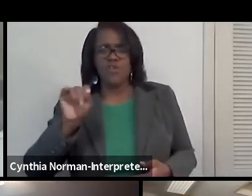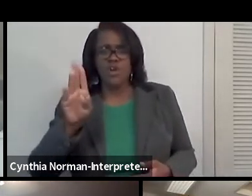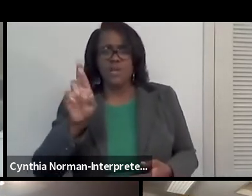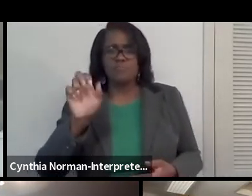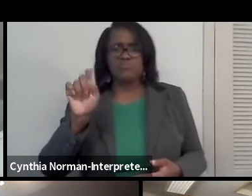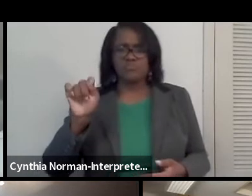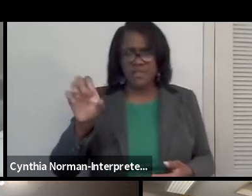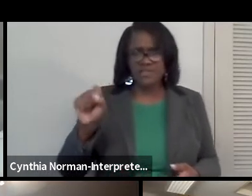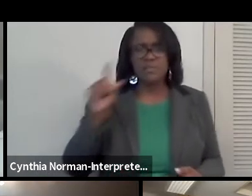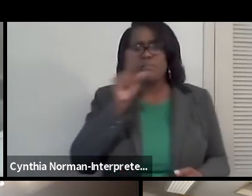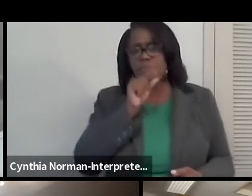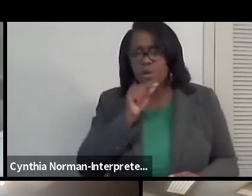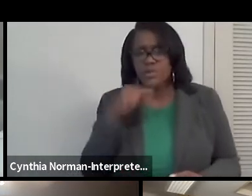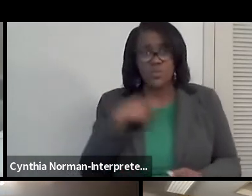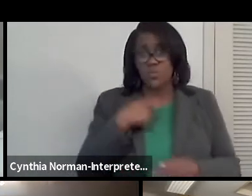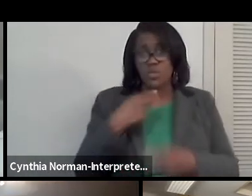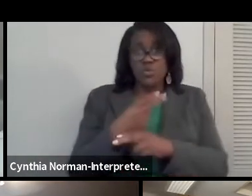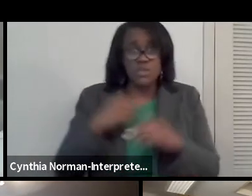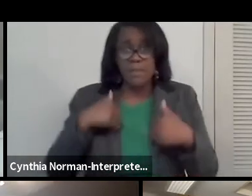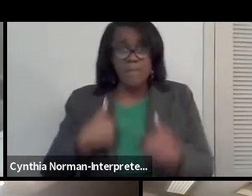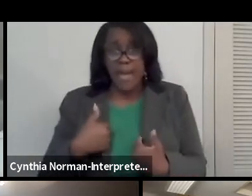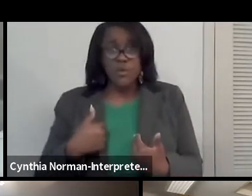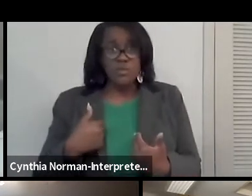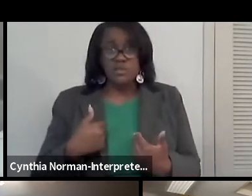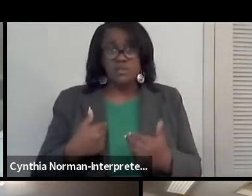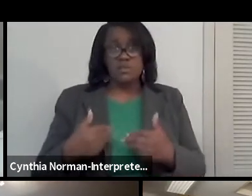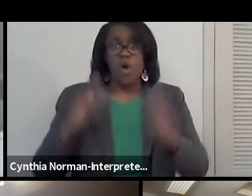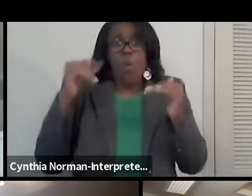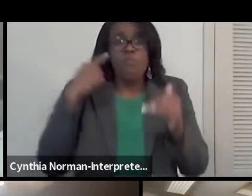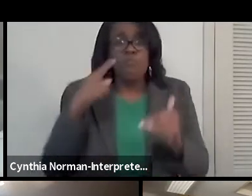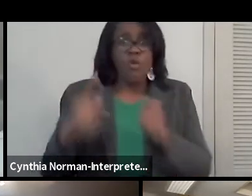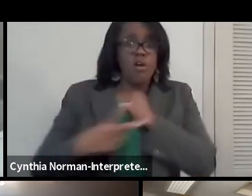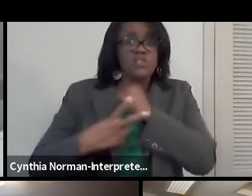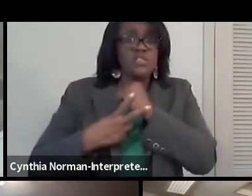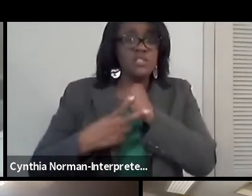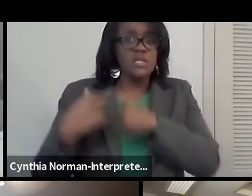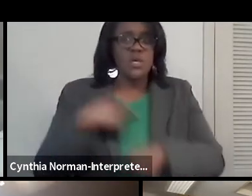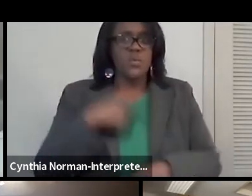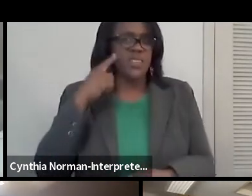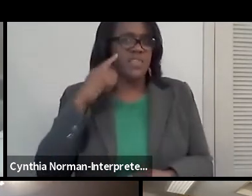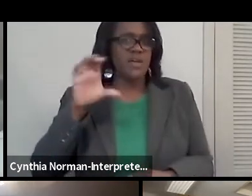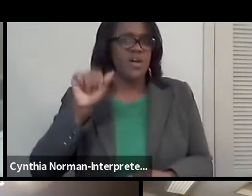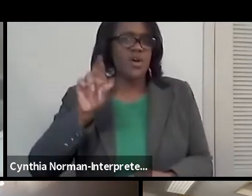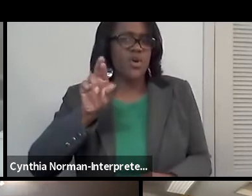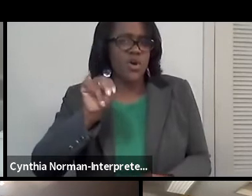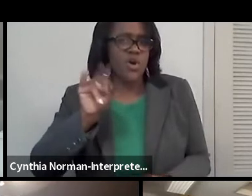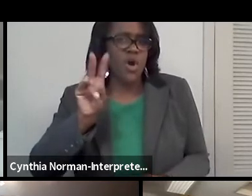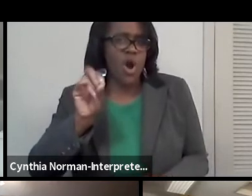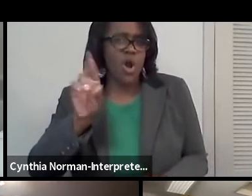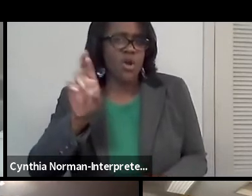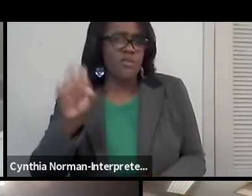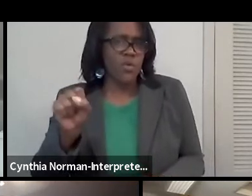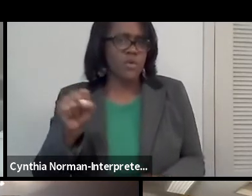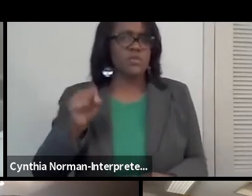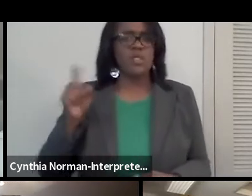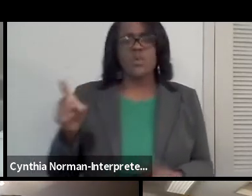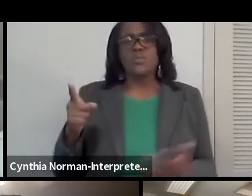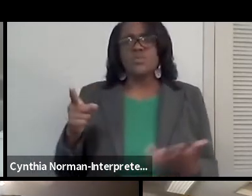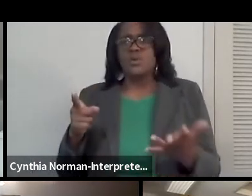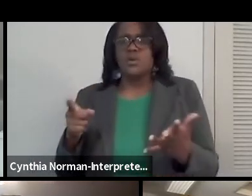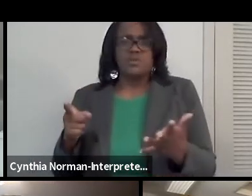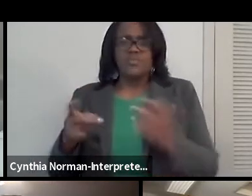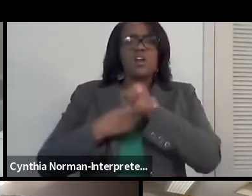as beacons for conservation. And that oftentimes may be that we think about carnivores a lot as those means or modes of